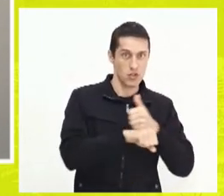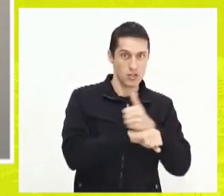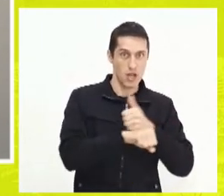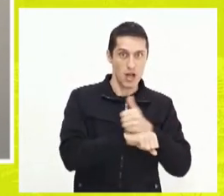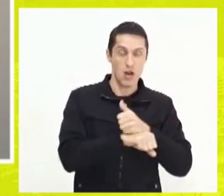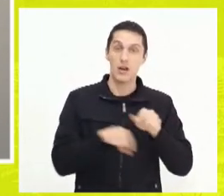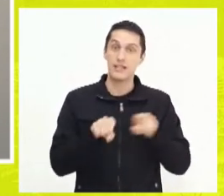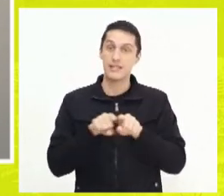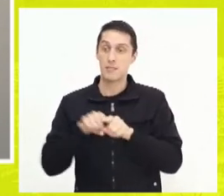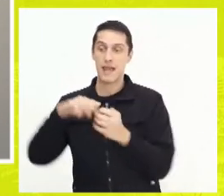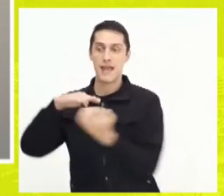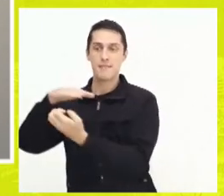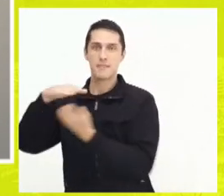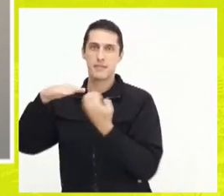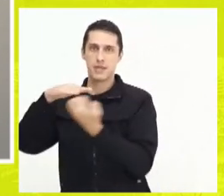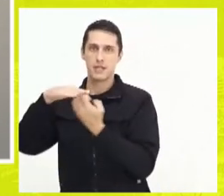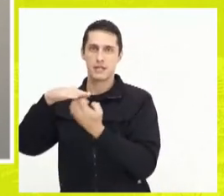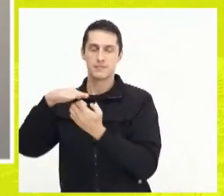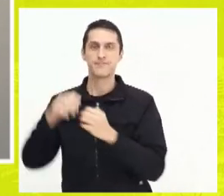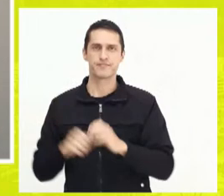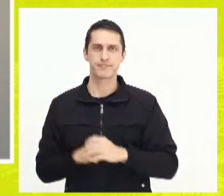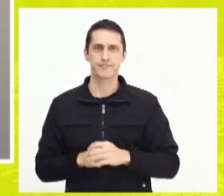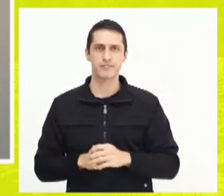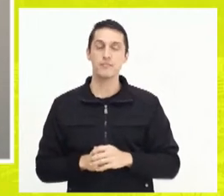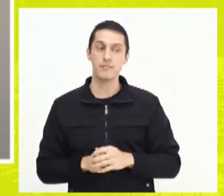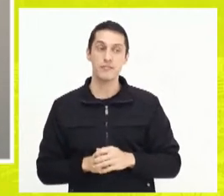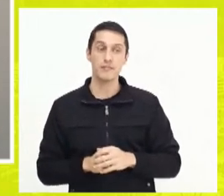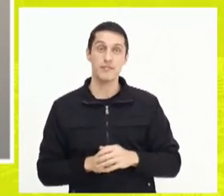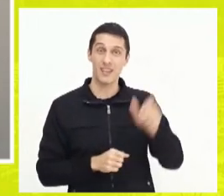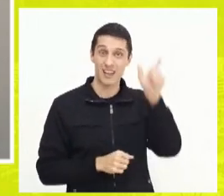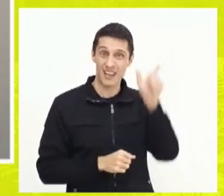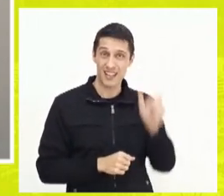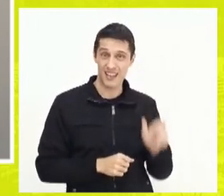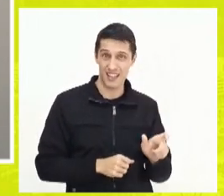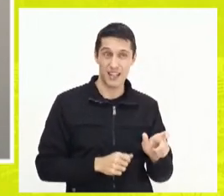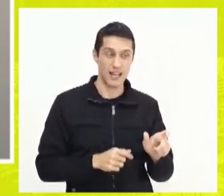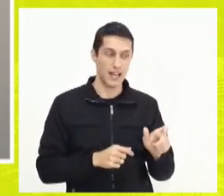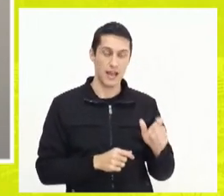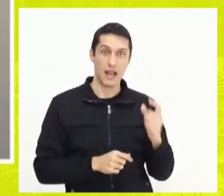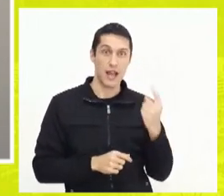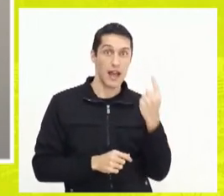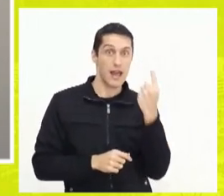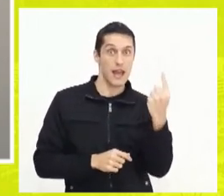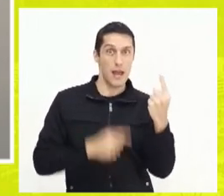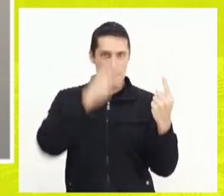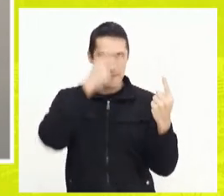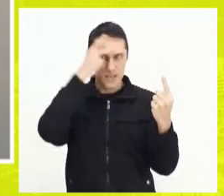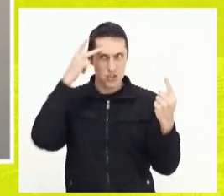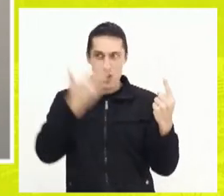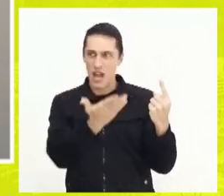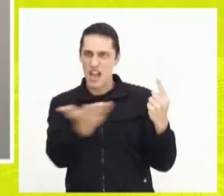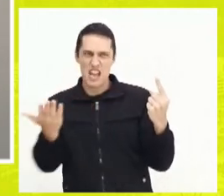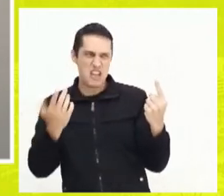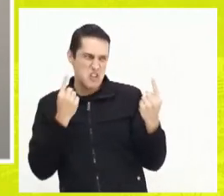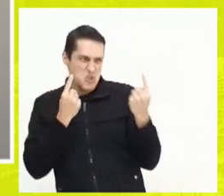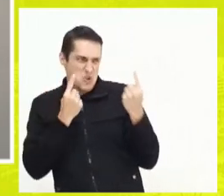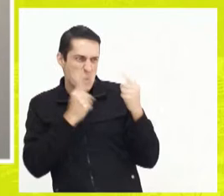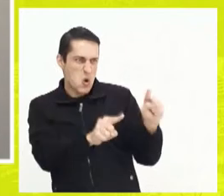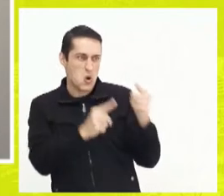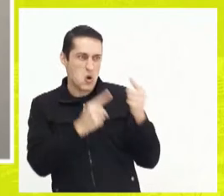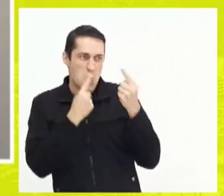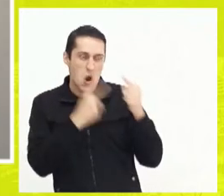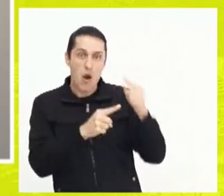attacked because of their individuality right the criticisms are directed